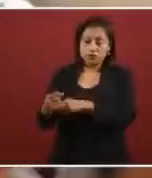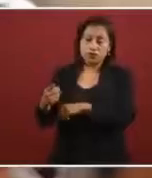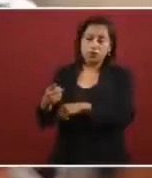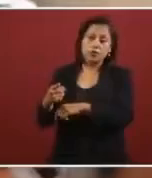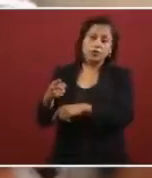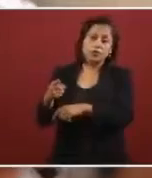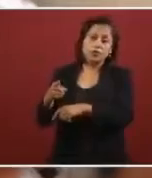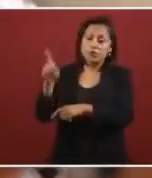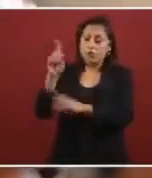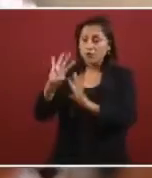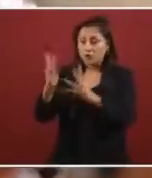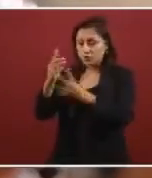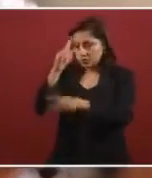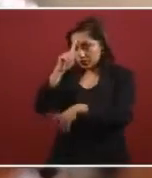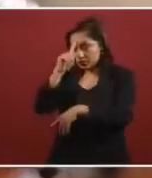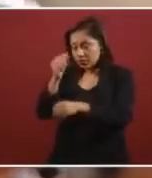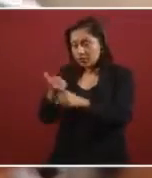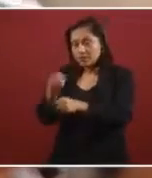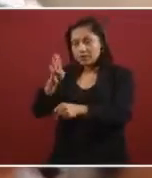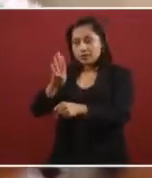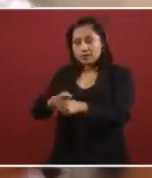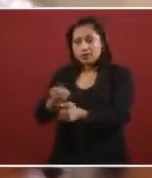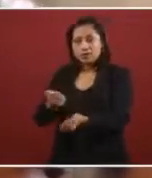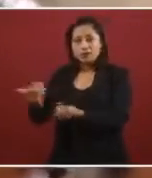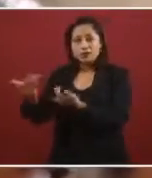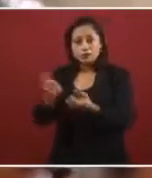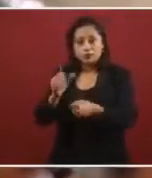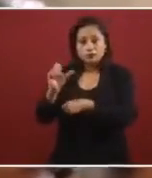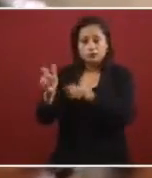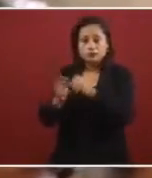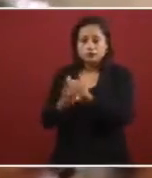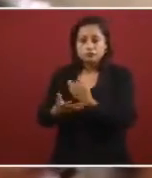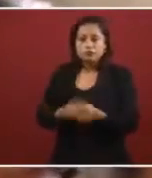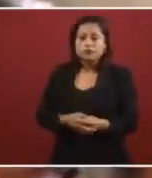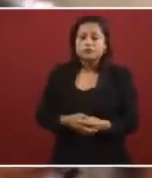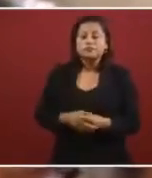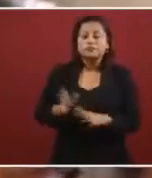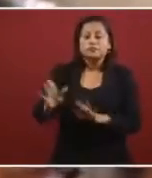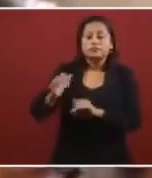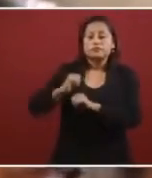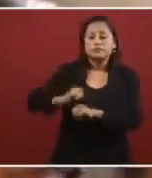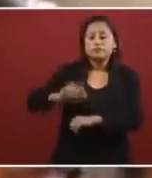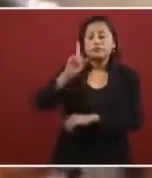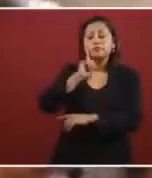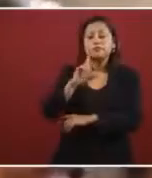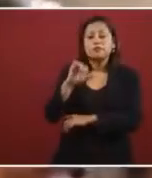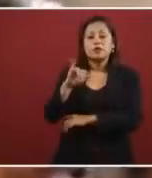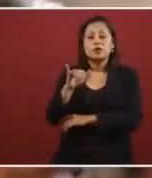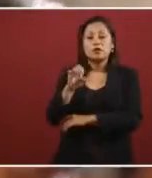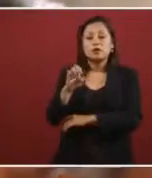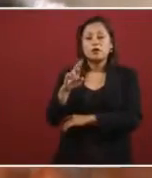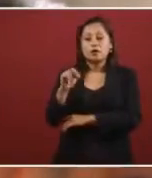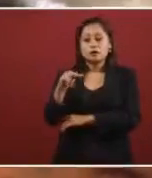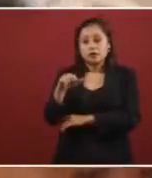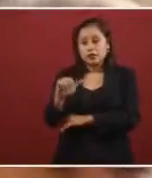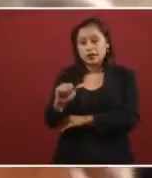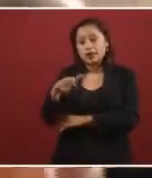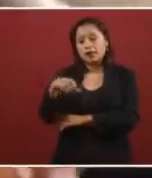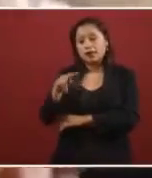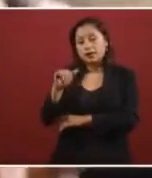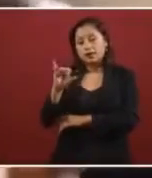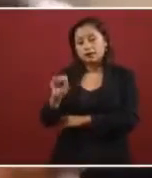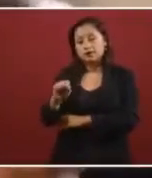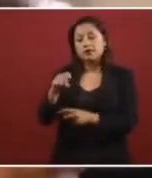part expresidente of Felipe the Calderón, Calderón la exsecretaria de and Energía ex-secretary Georgina Kessel, Josina Kessel